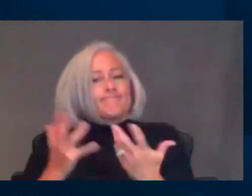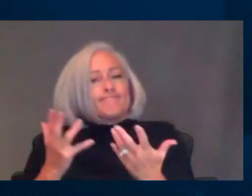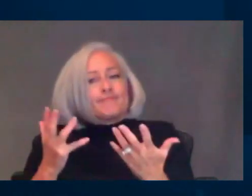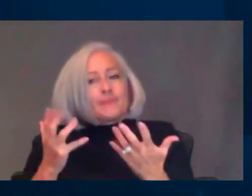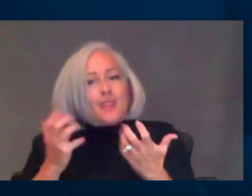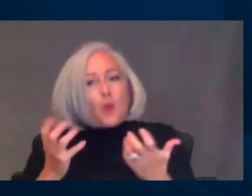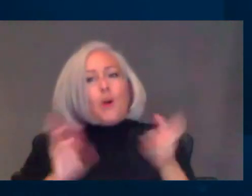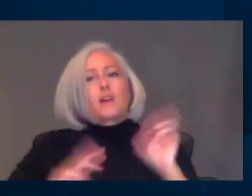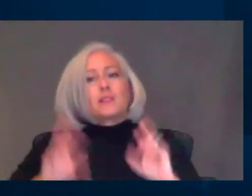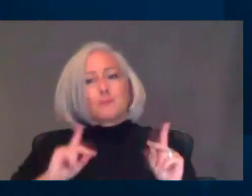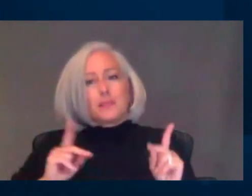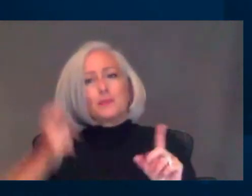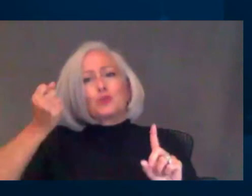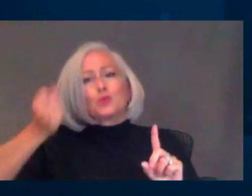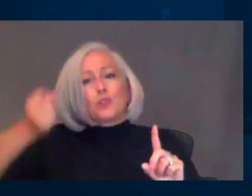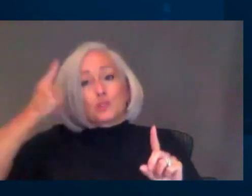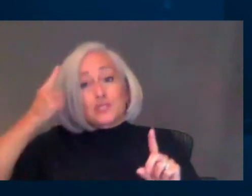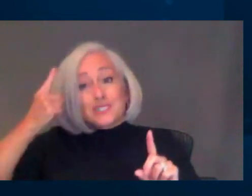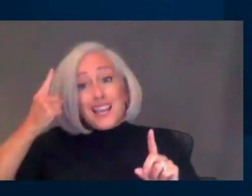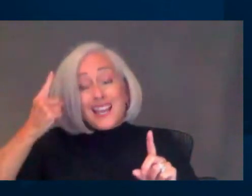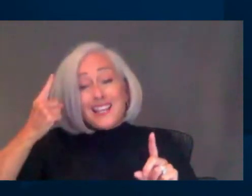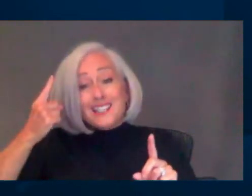treated.